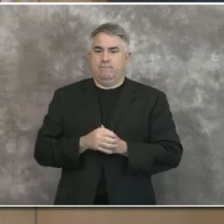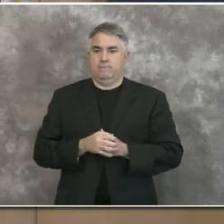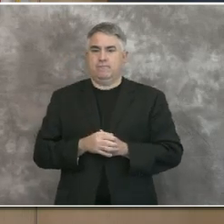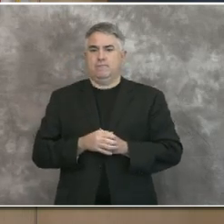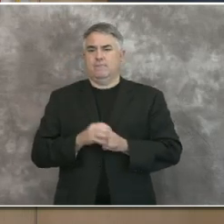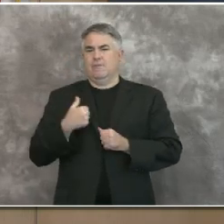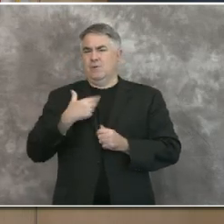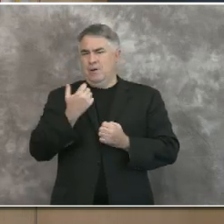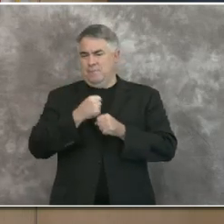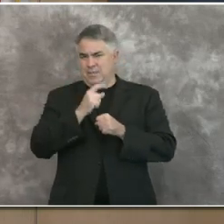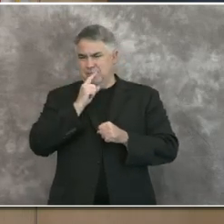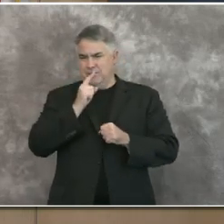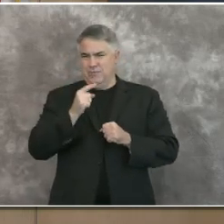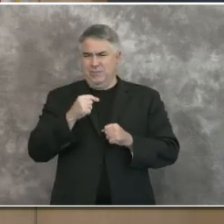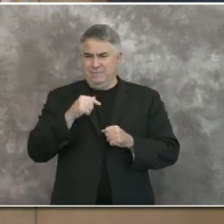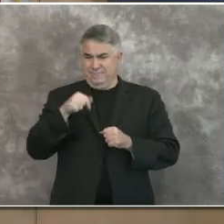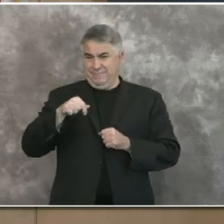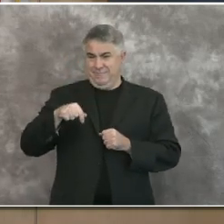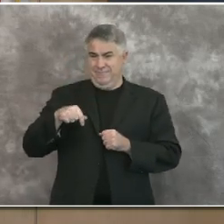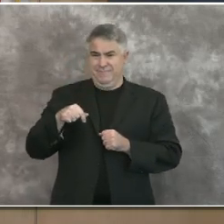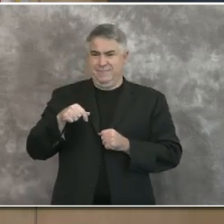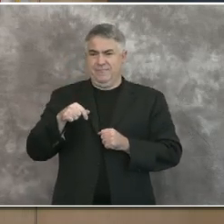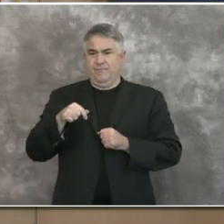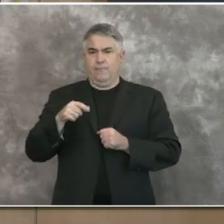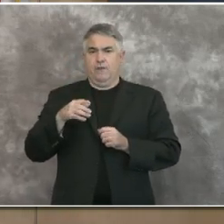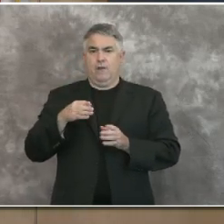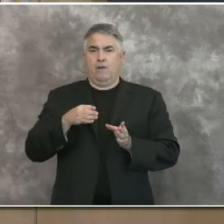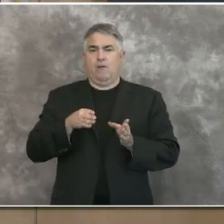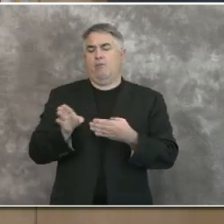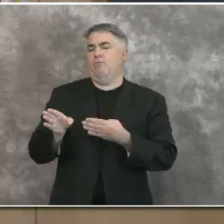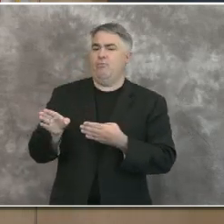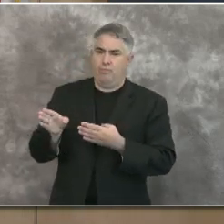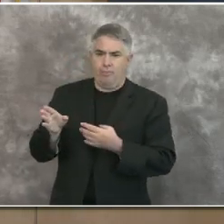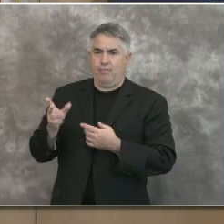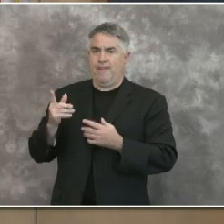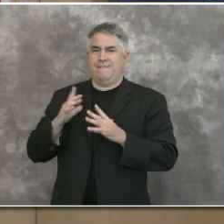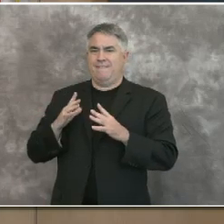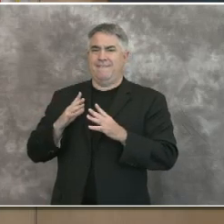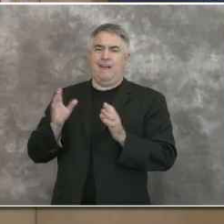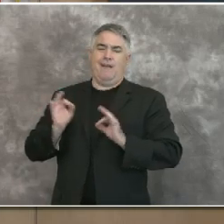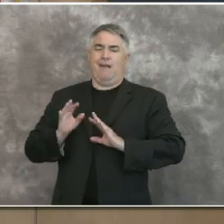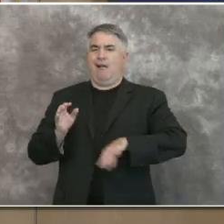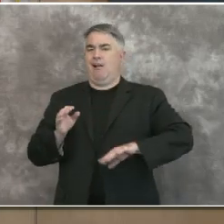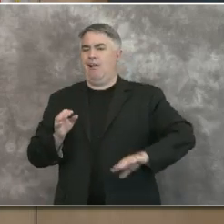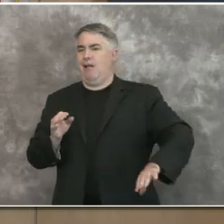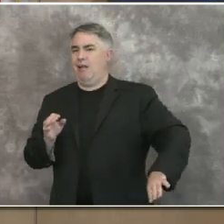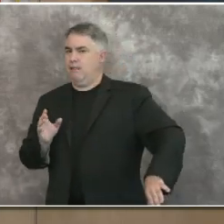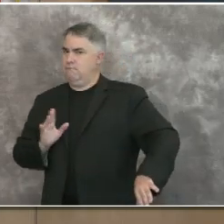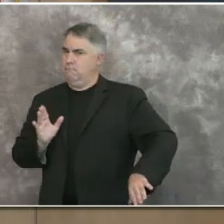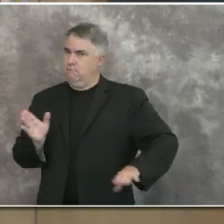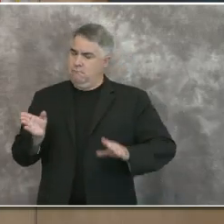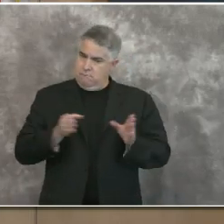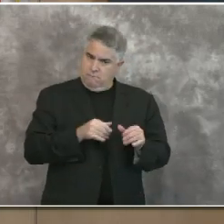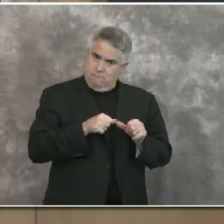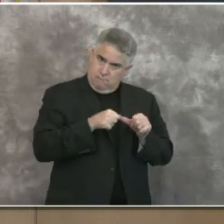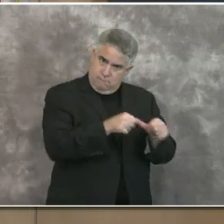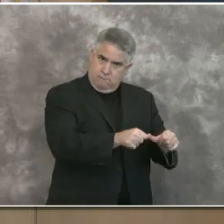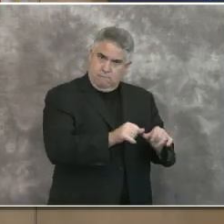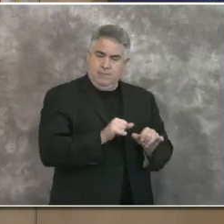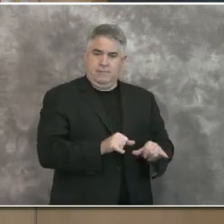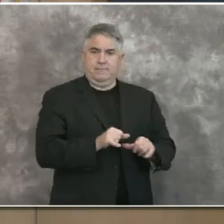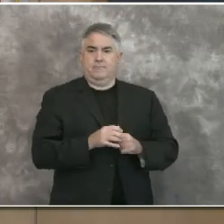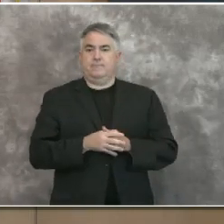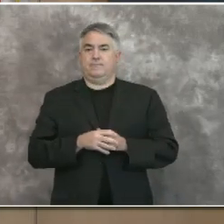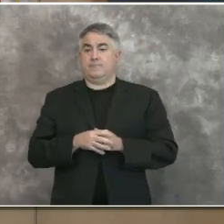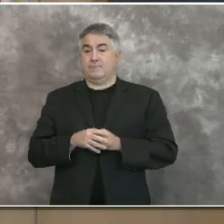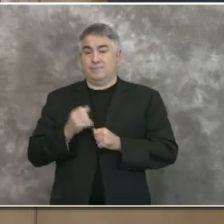tremendous progress does not lull us into a false sense of complacency or a false sense of security. The reality is that without a